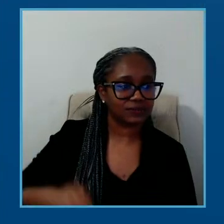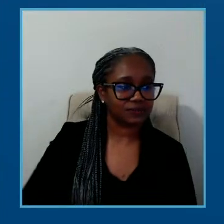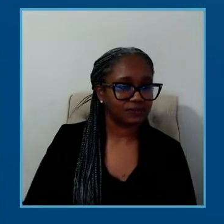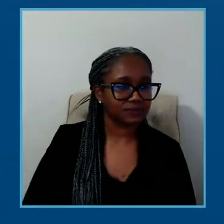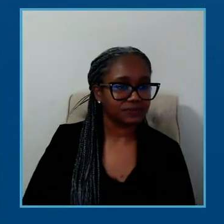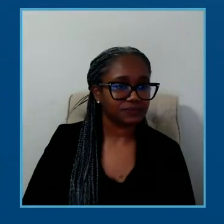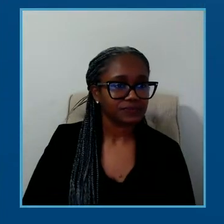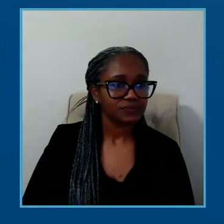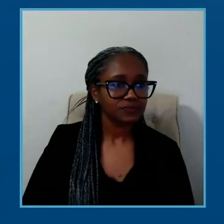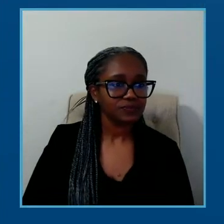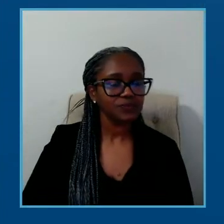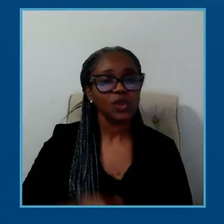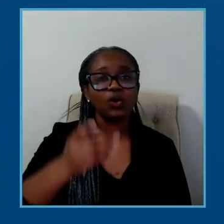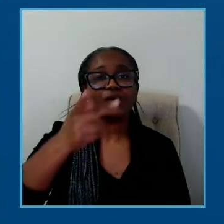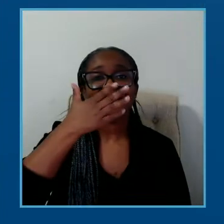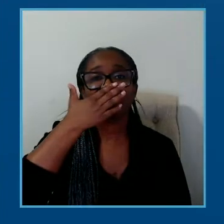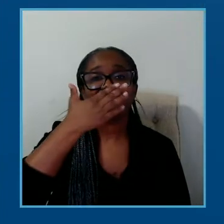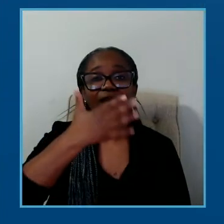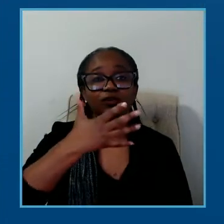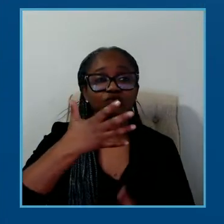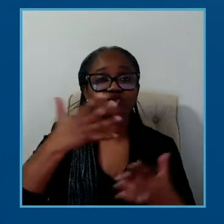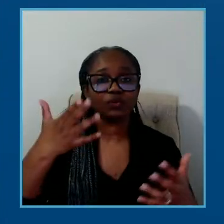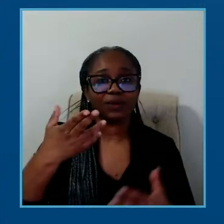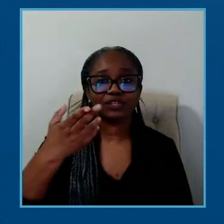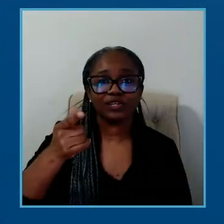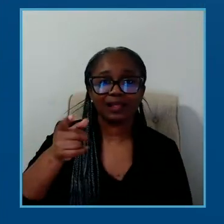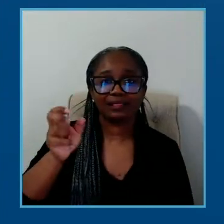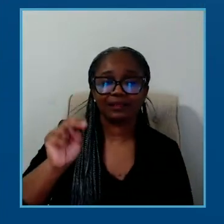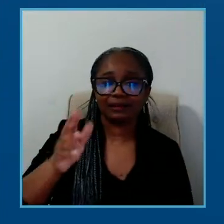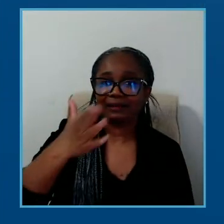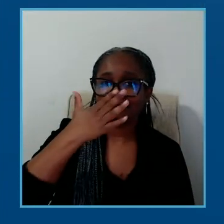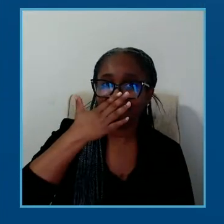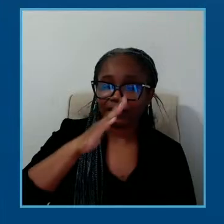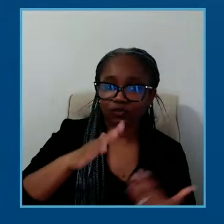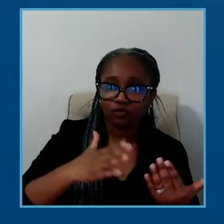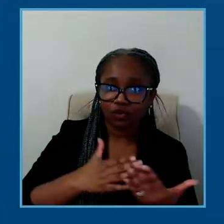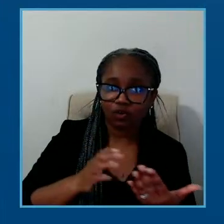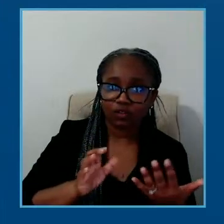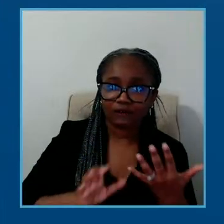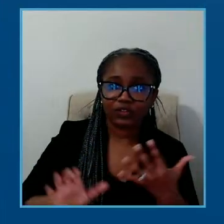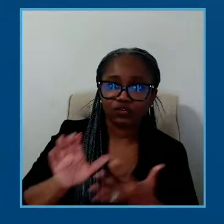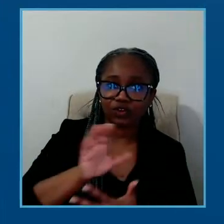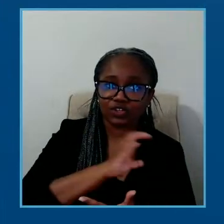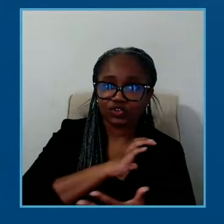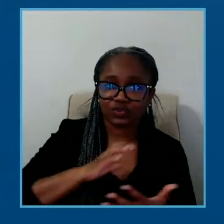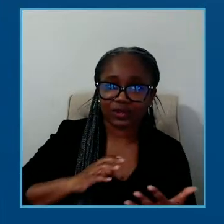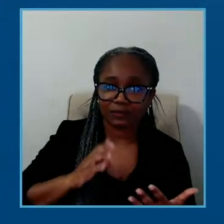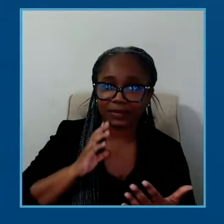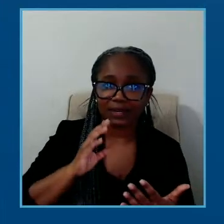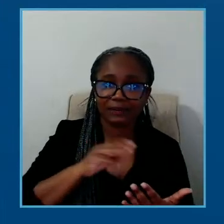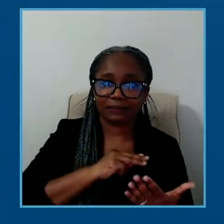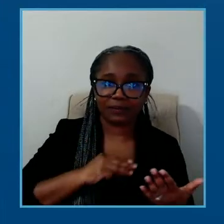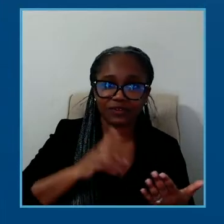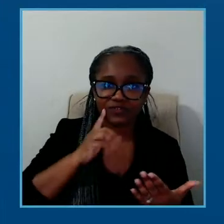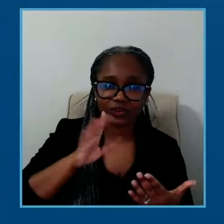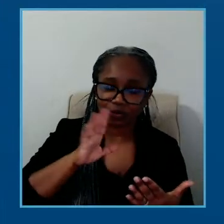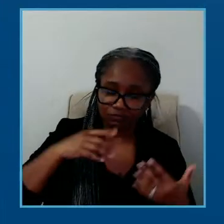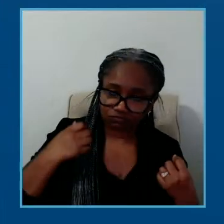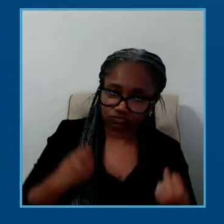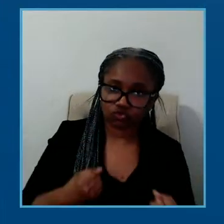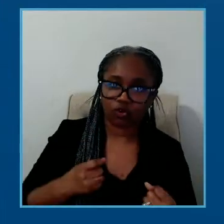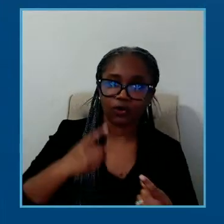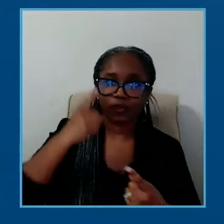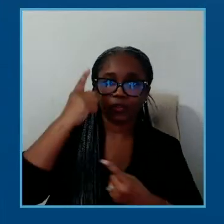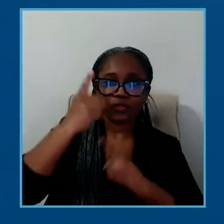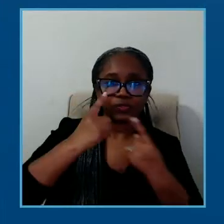Okay, thank you very much, Helen. Thank you all to other Credentials Committee members for your thoughtful attention and consideration of this matter. I appreciate